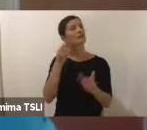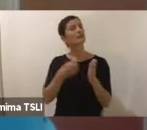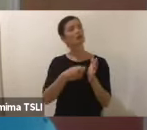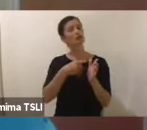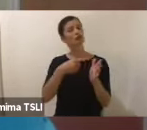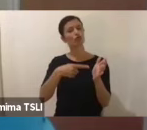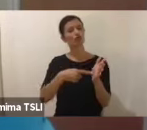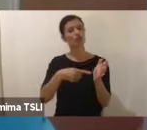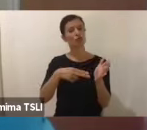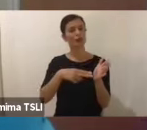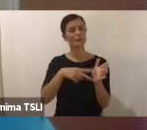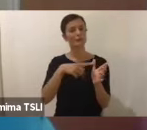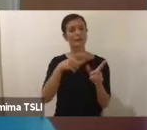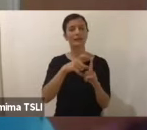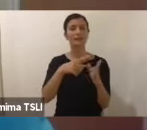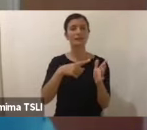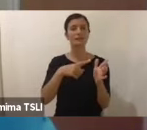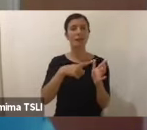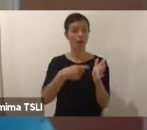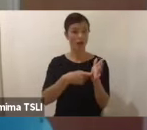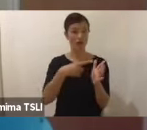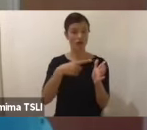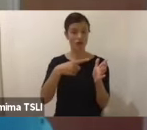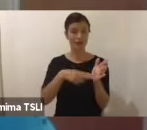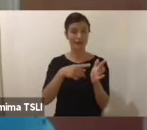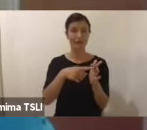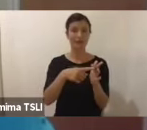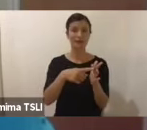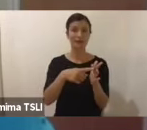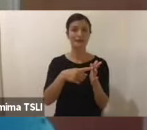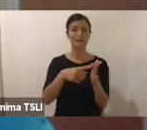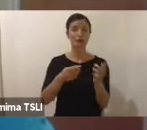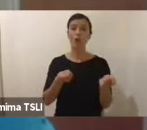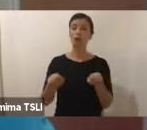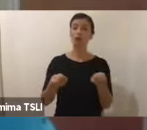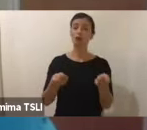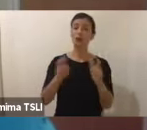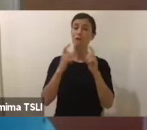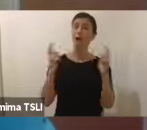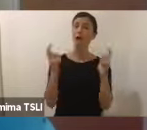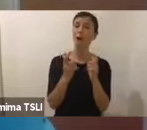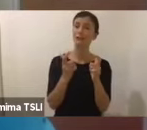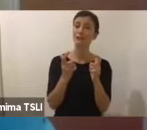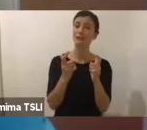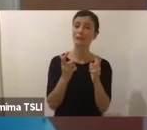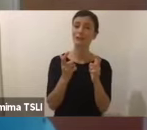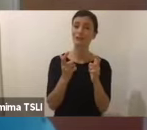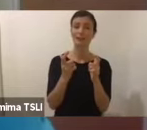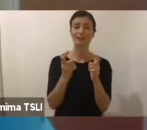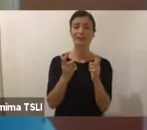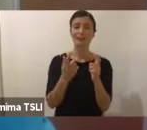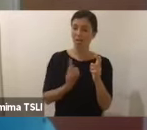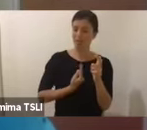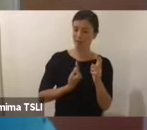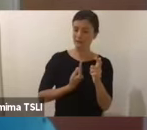there's ratna darani the chair of our college speaks about race and somebody says you should resign and i